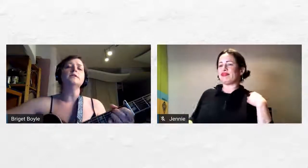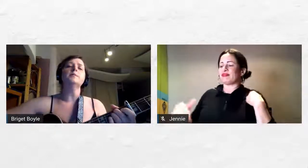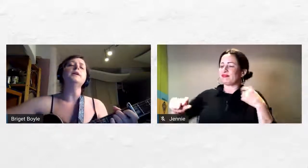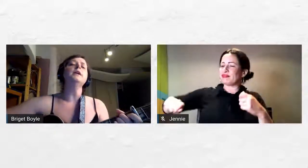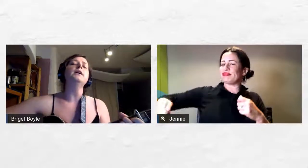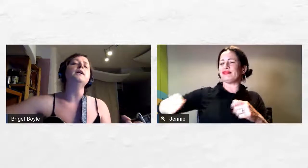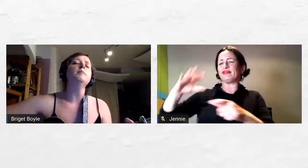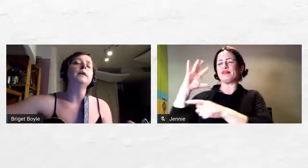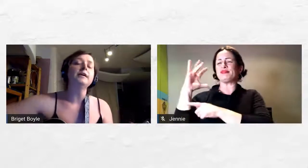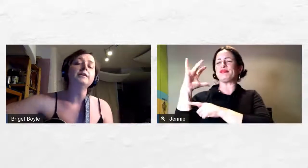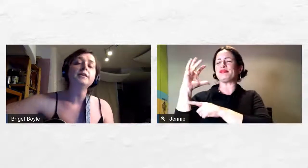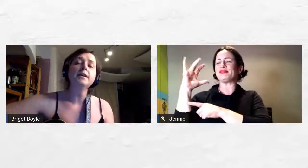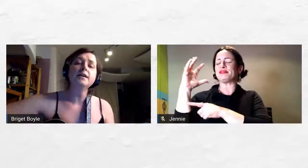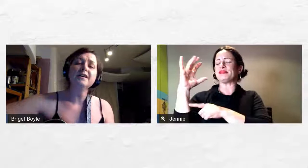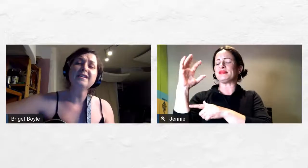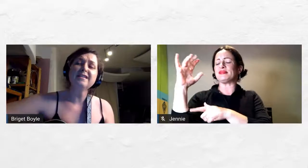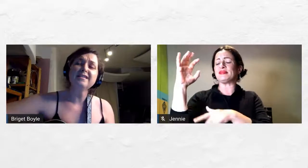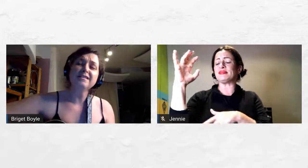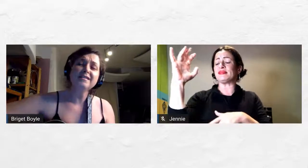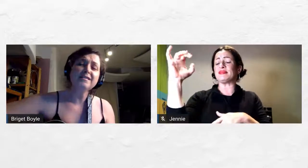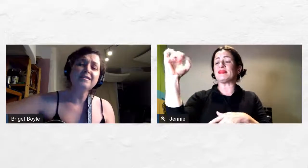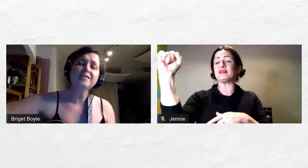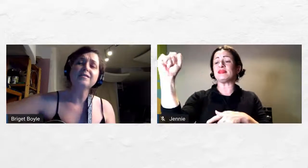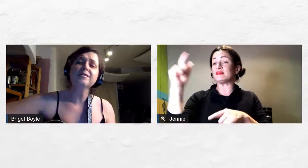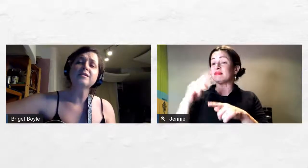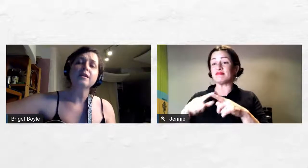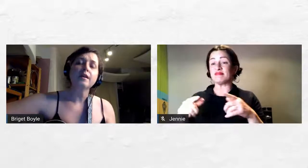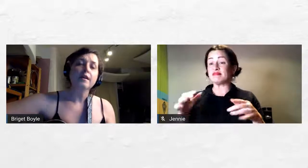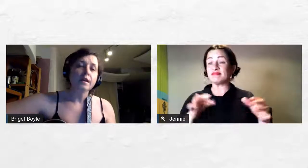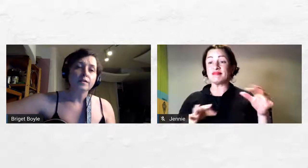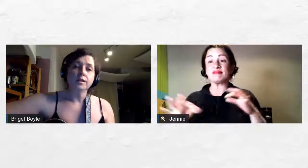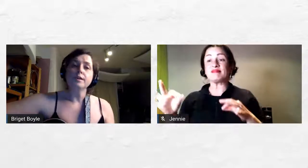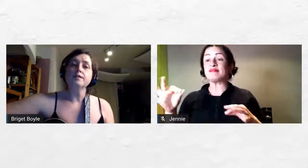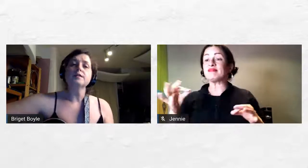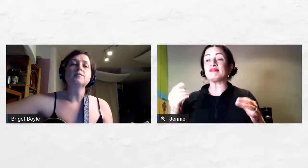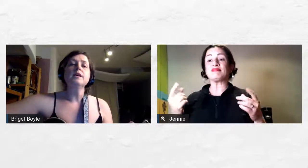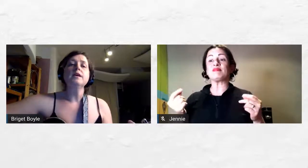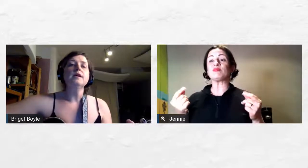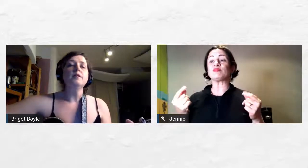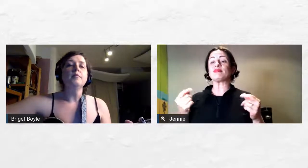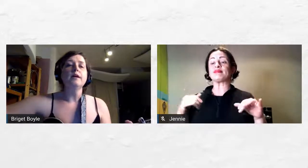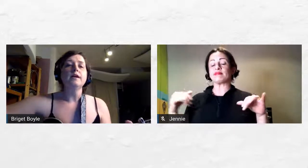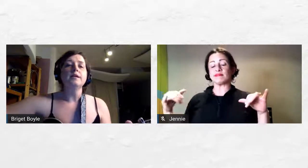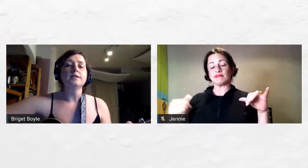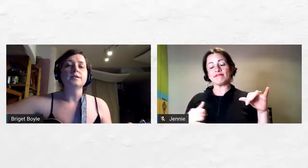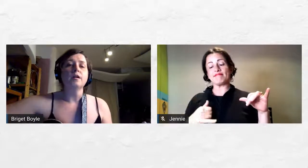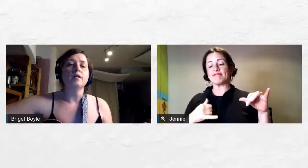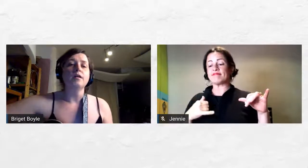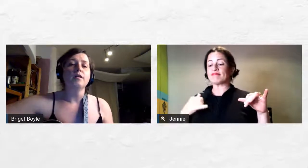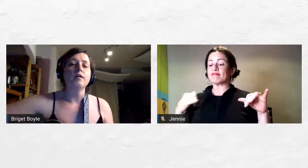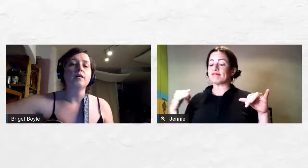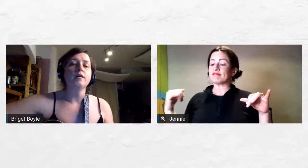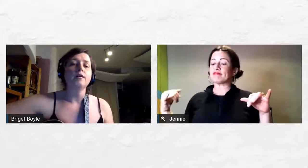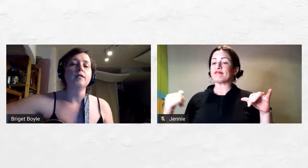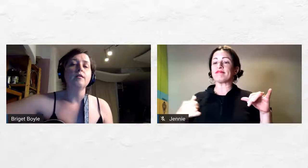far, but I spend my days just me and my